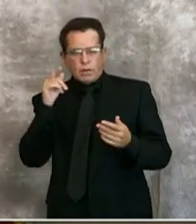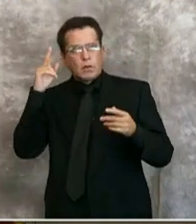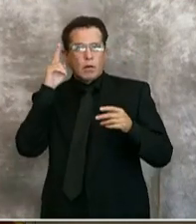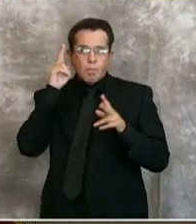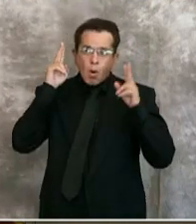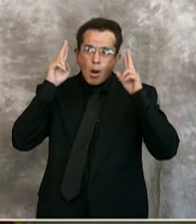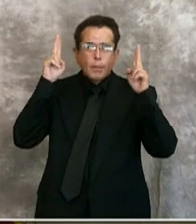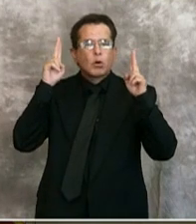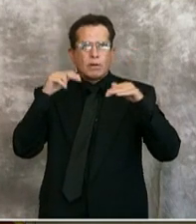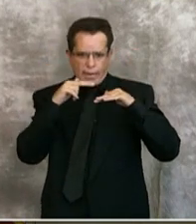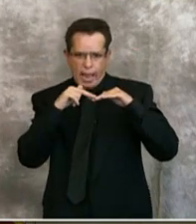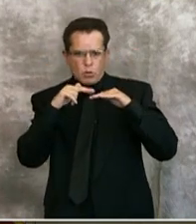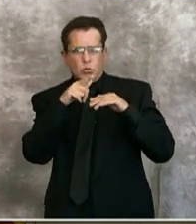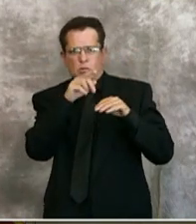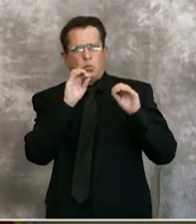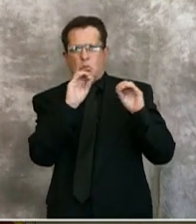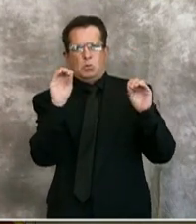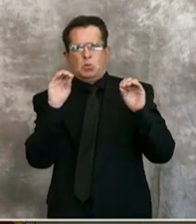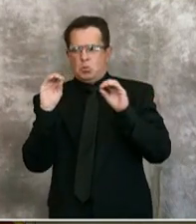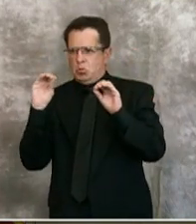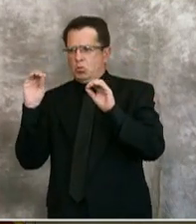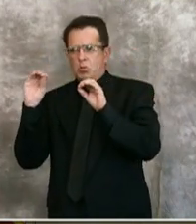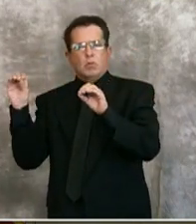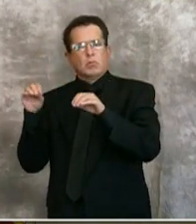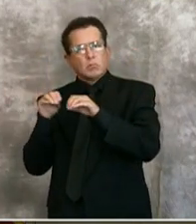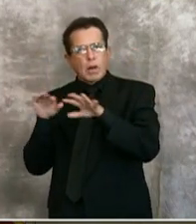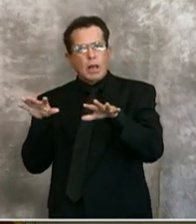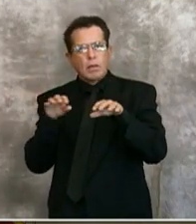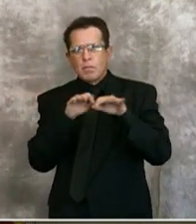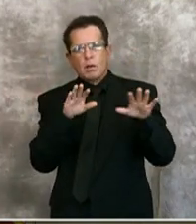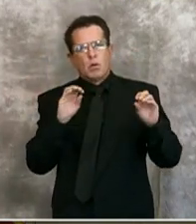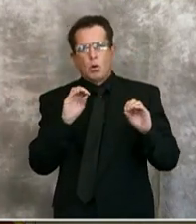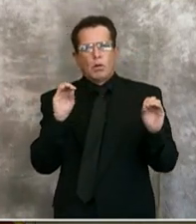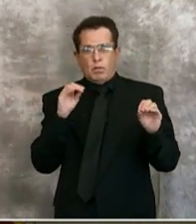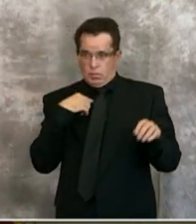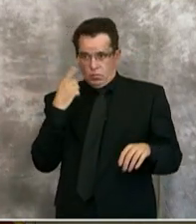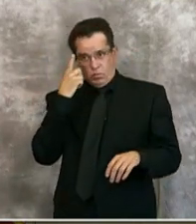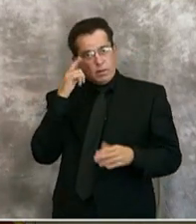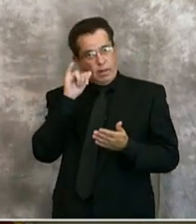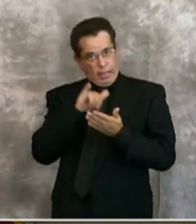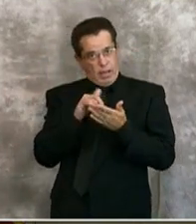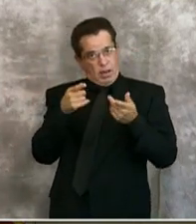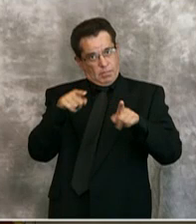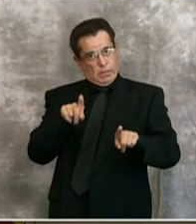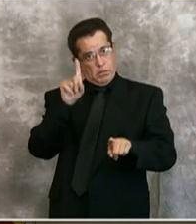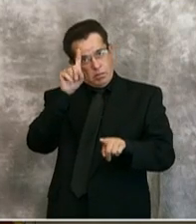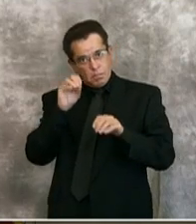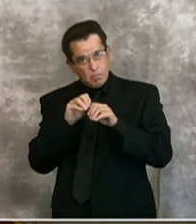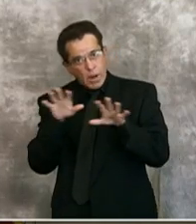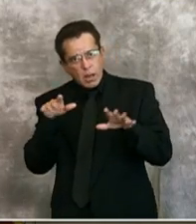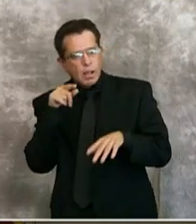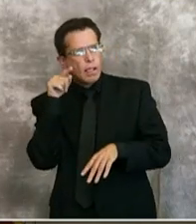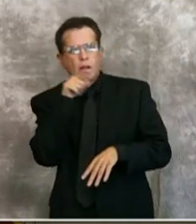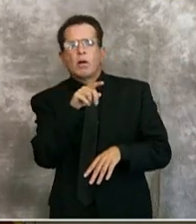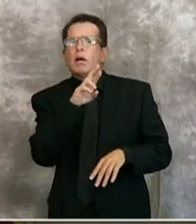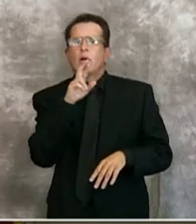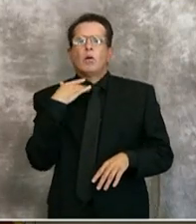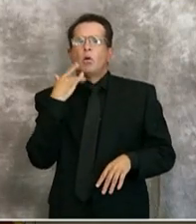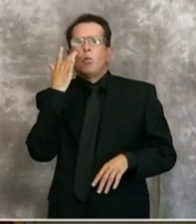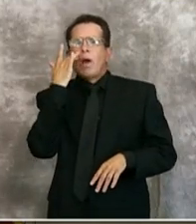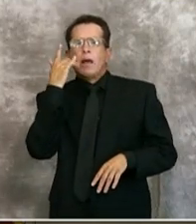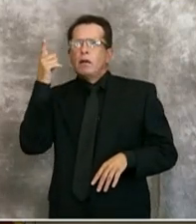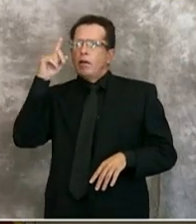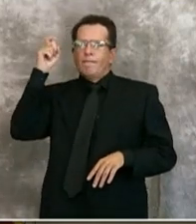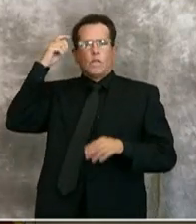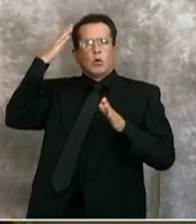salons, tattoo parlors, etc. Has that changed, or is that still the case? And if that is the case, why is the county going along